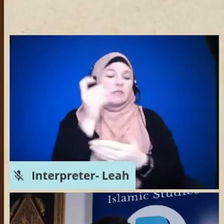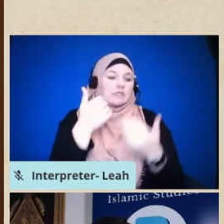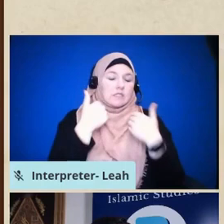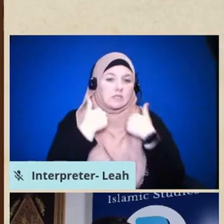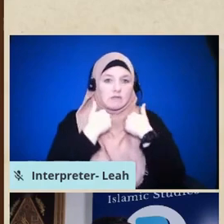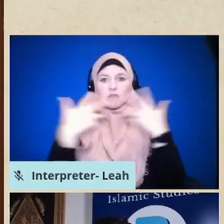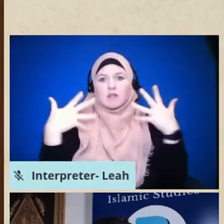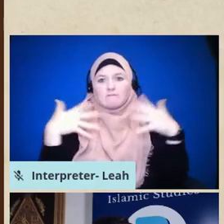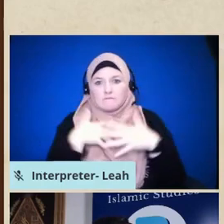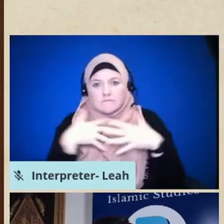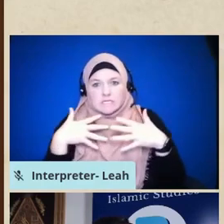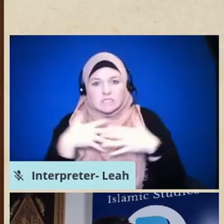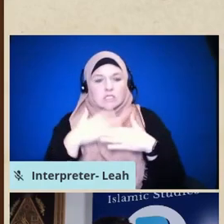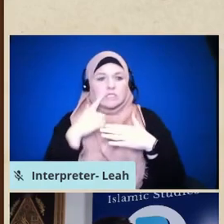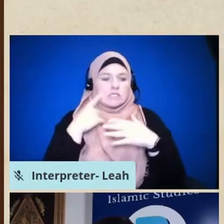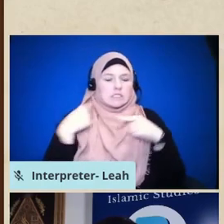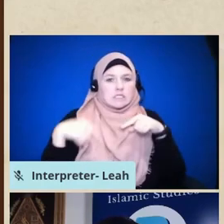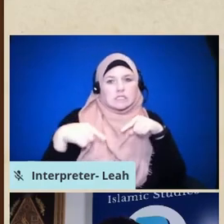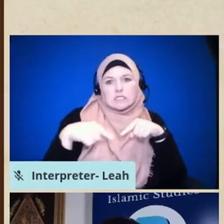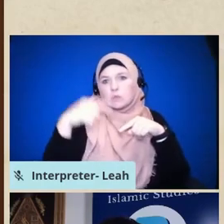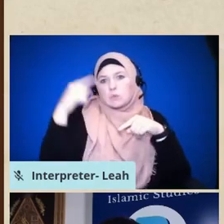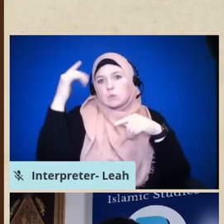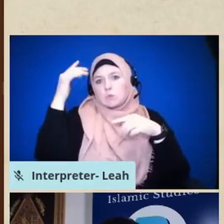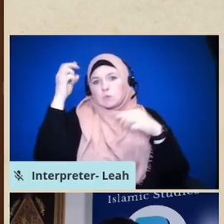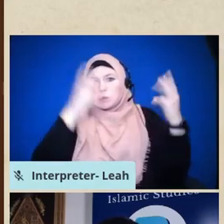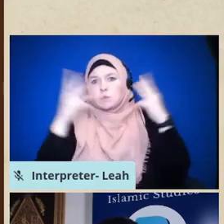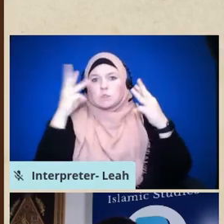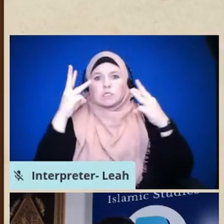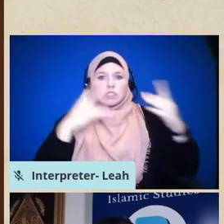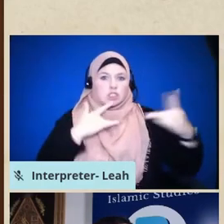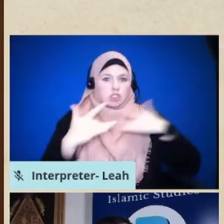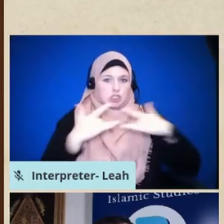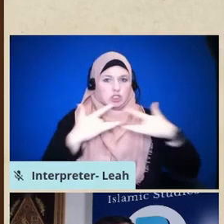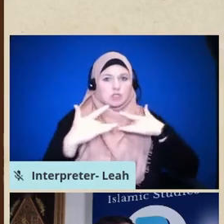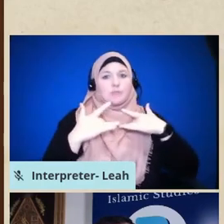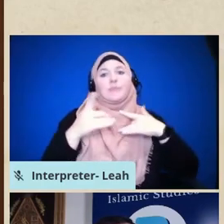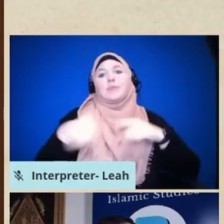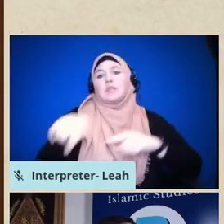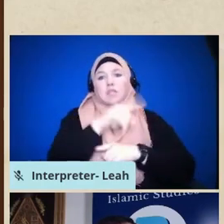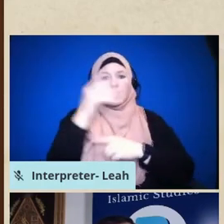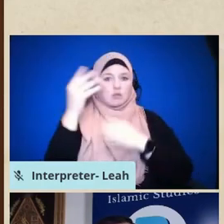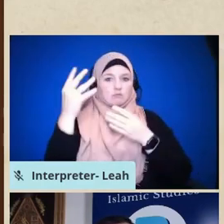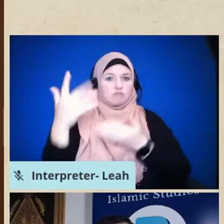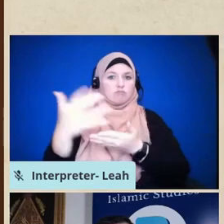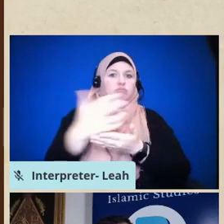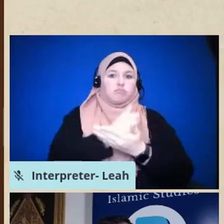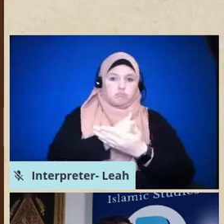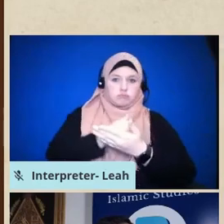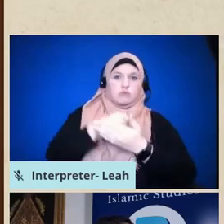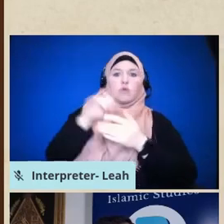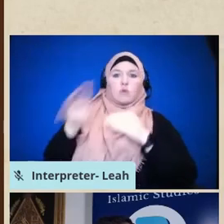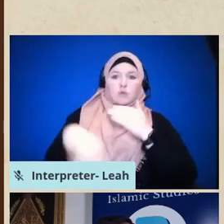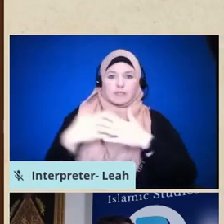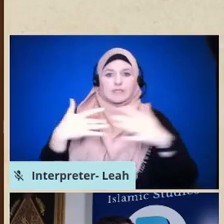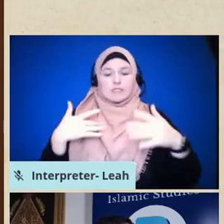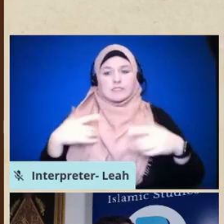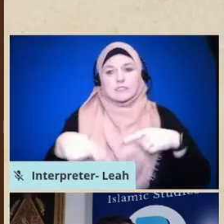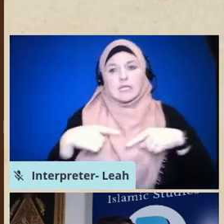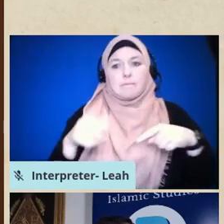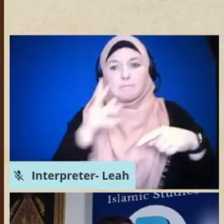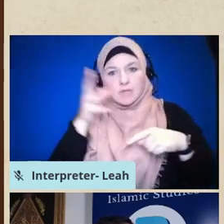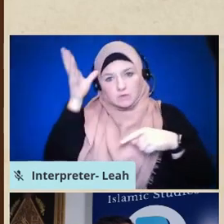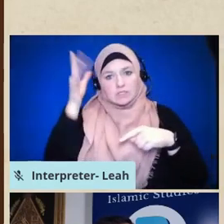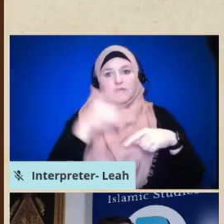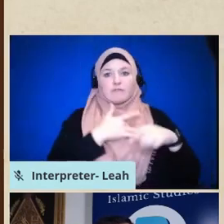lots of fear and anxiety and concern. So they just reflected all this anxiety parents felt